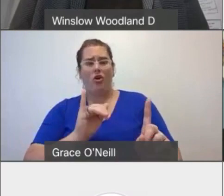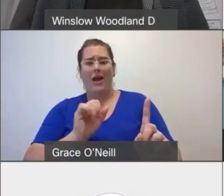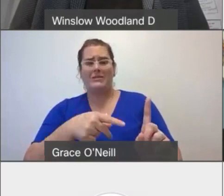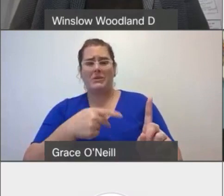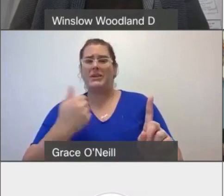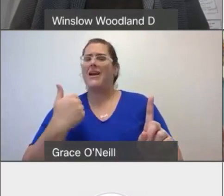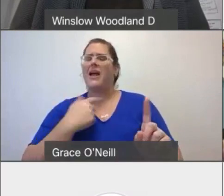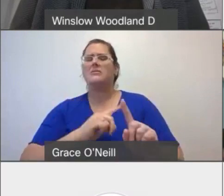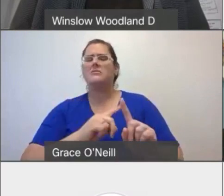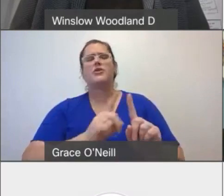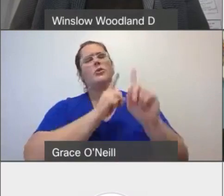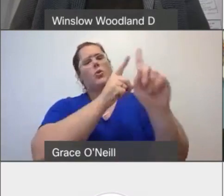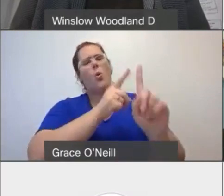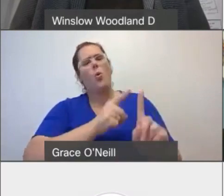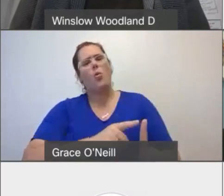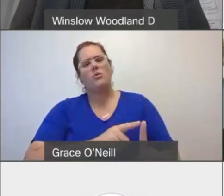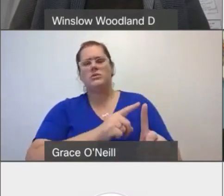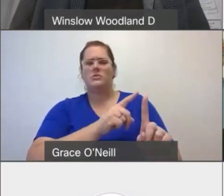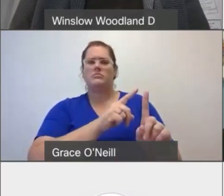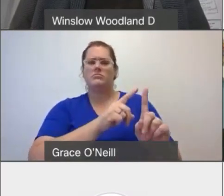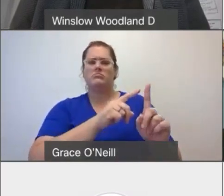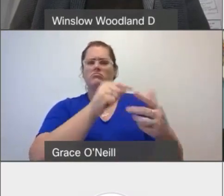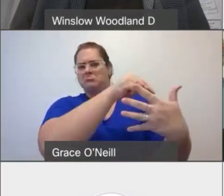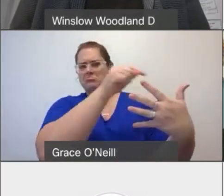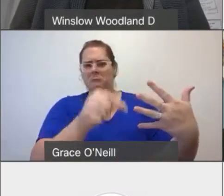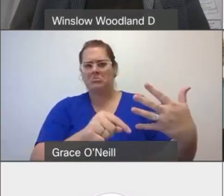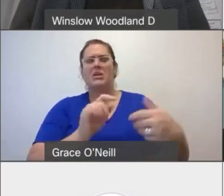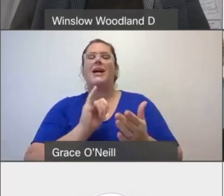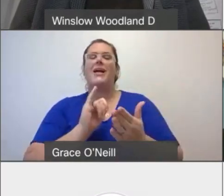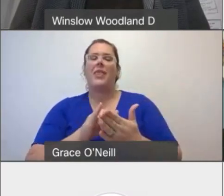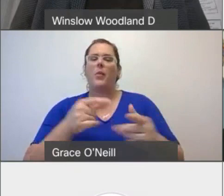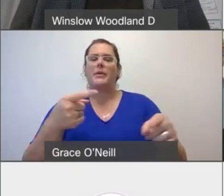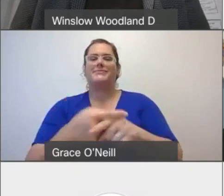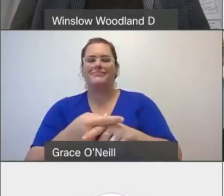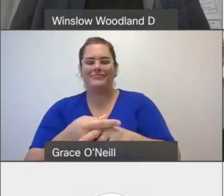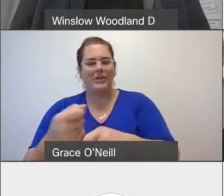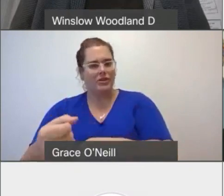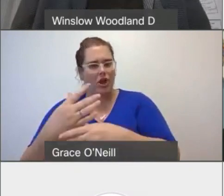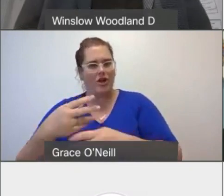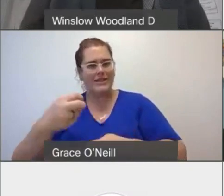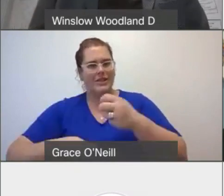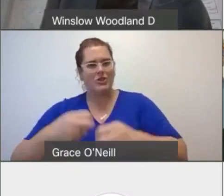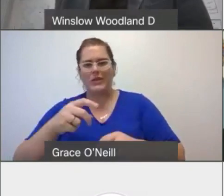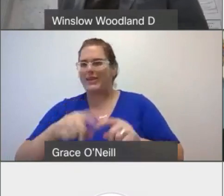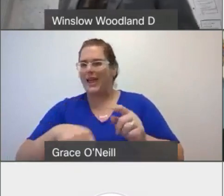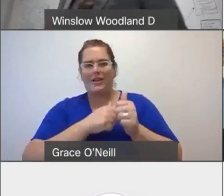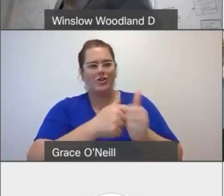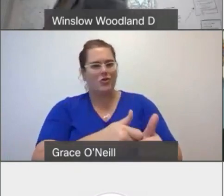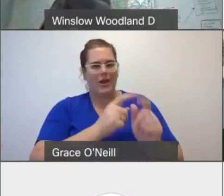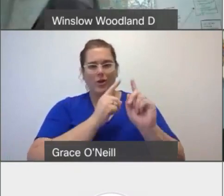authorization, that was causing some issues for people of having to track goals that were not being worked